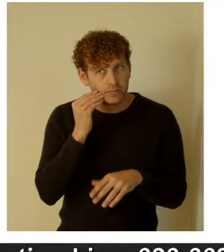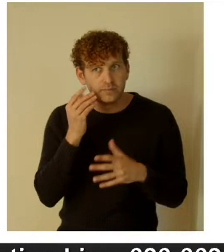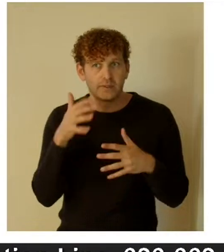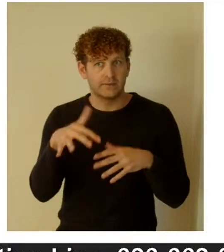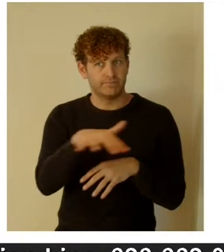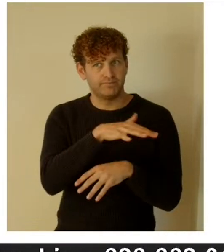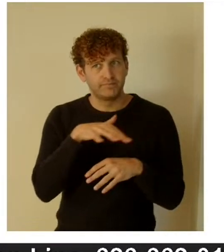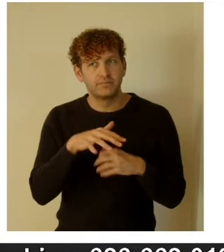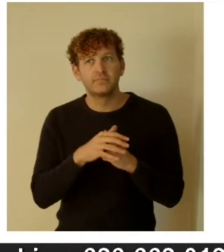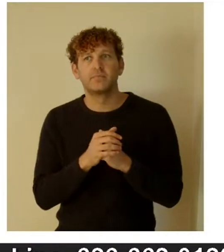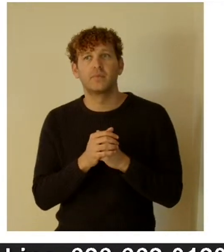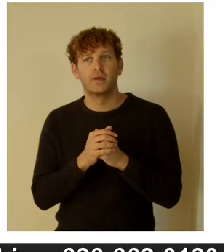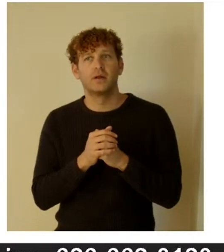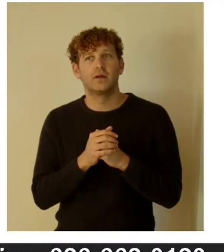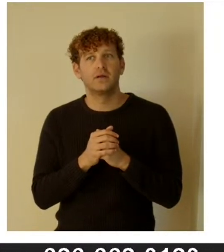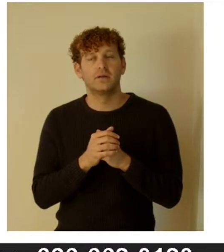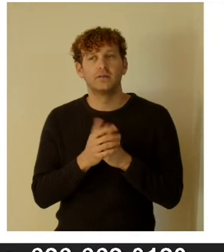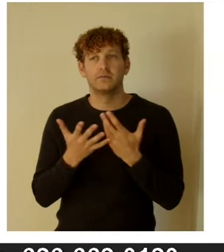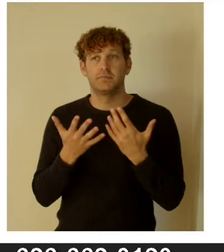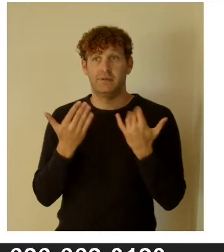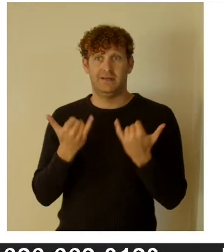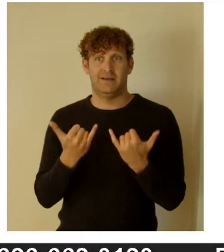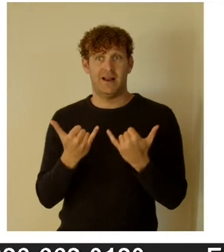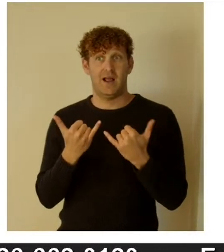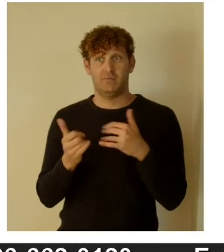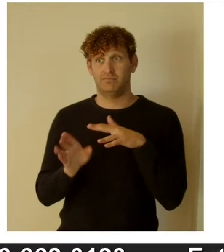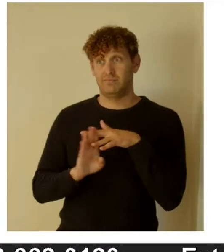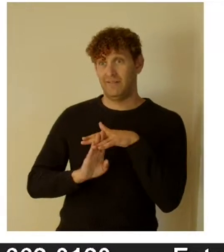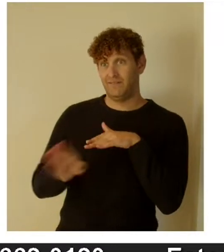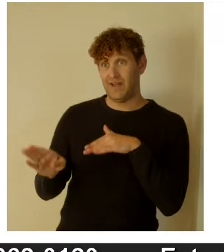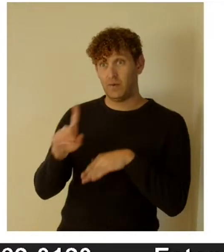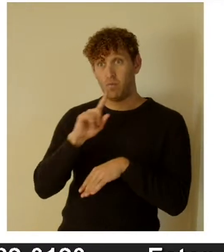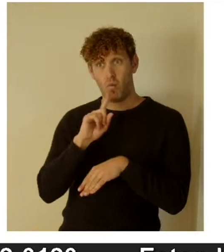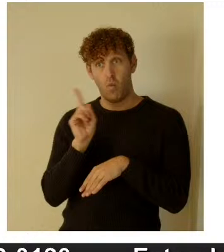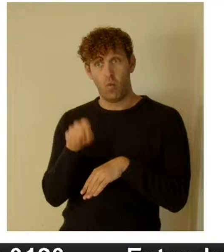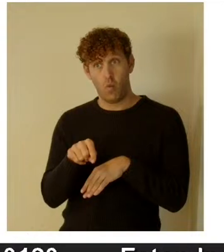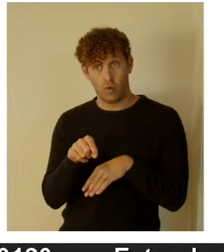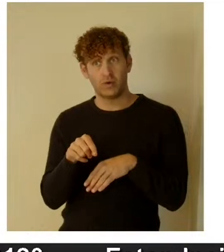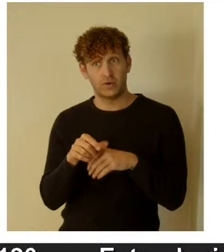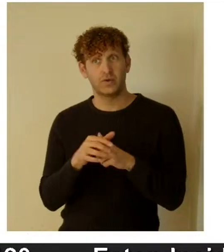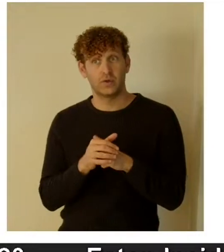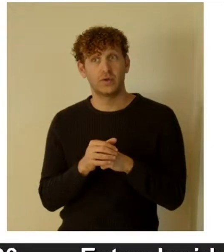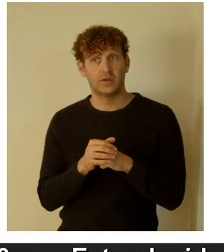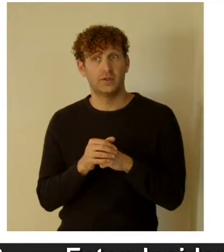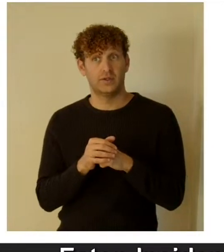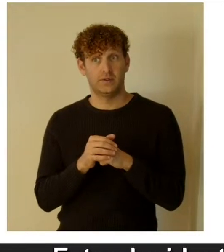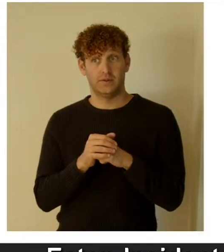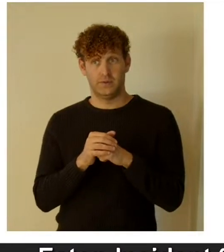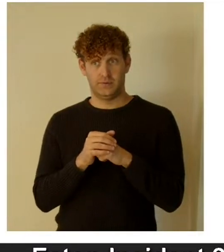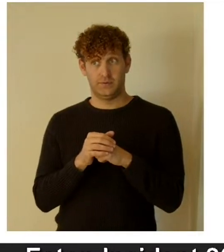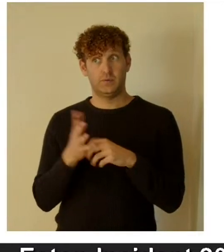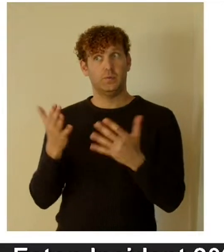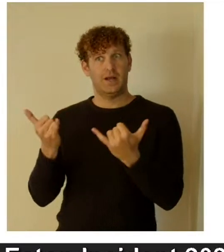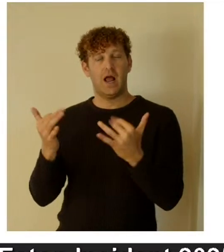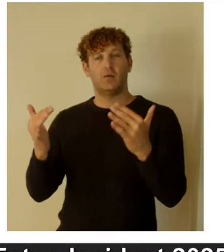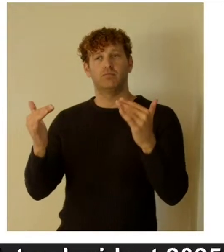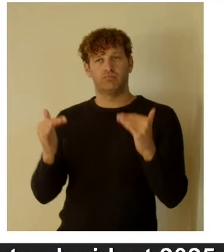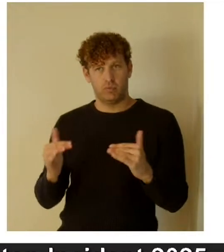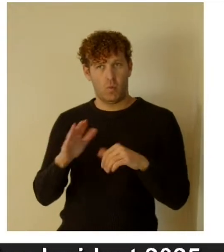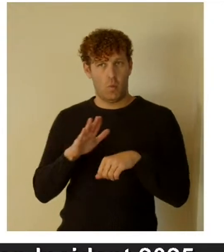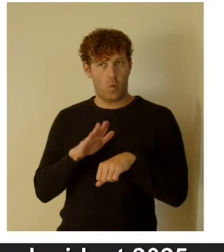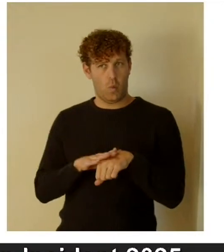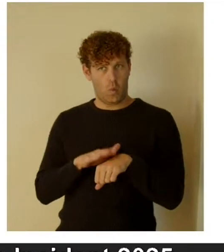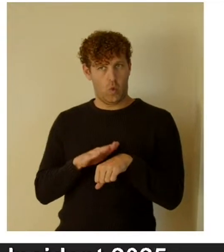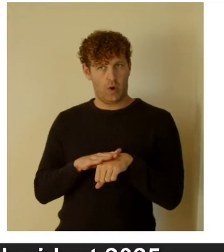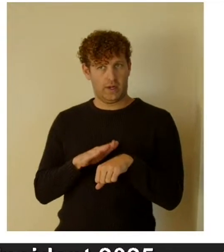a evacuation order to an evacuation warning. The Sheriff's Department, we